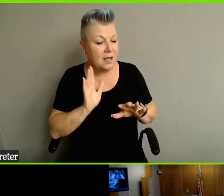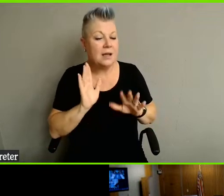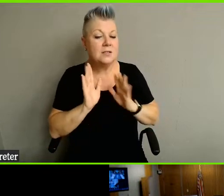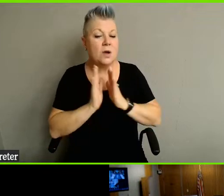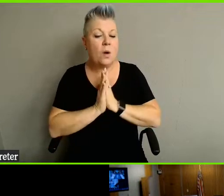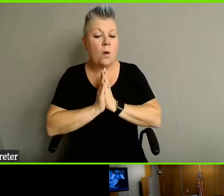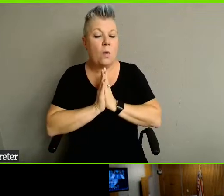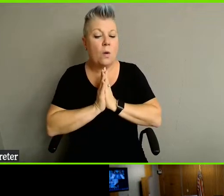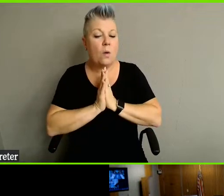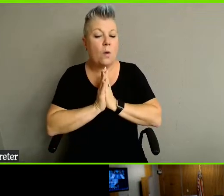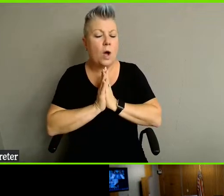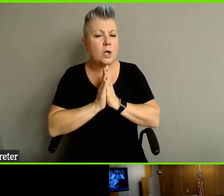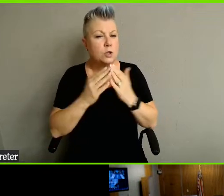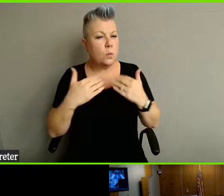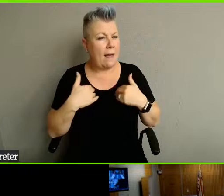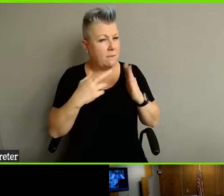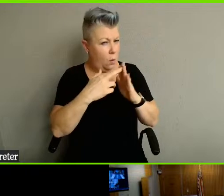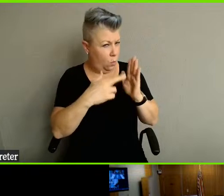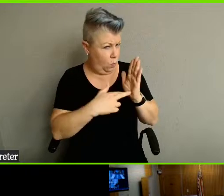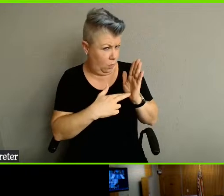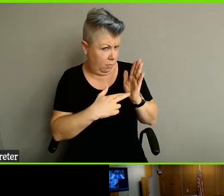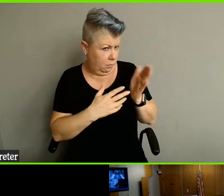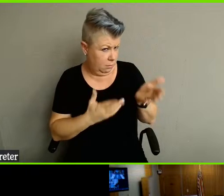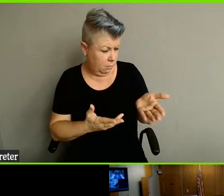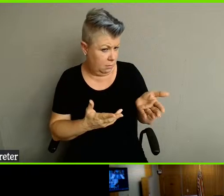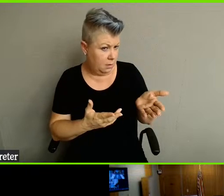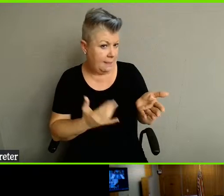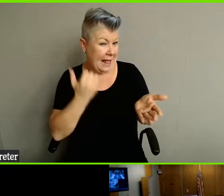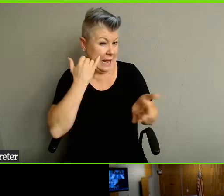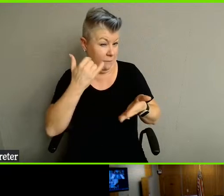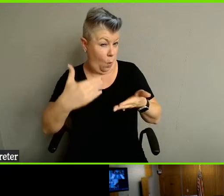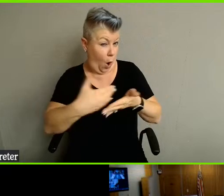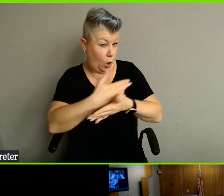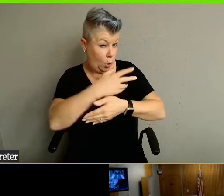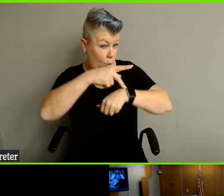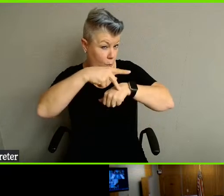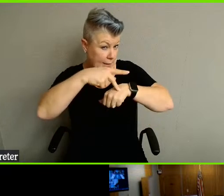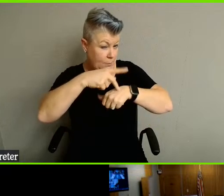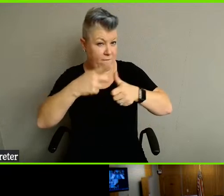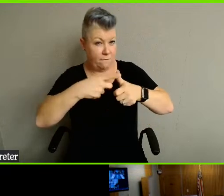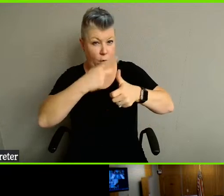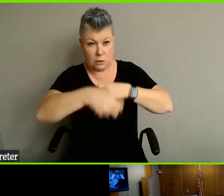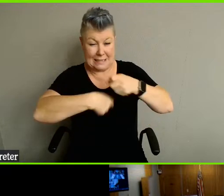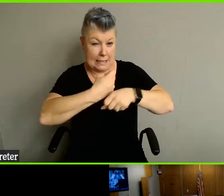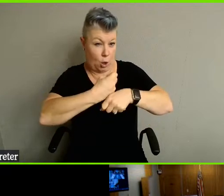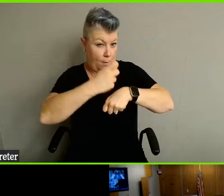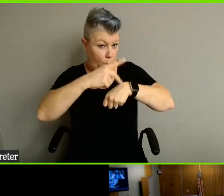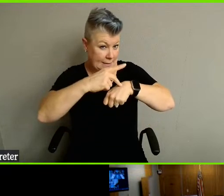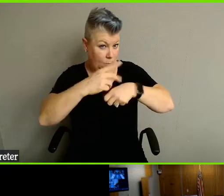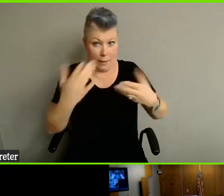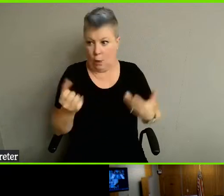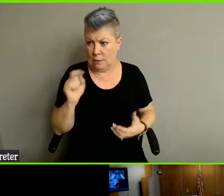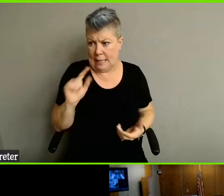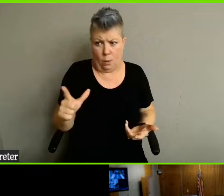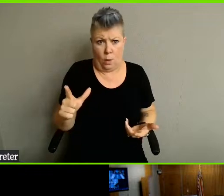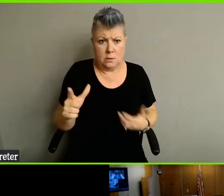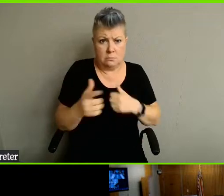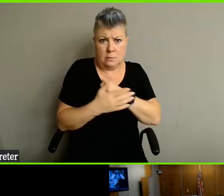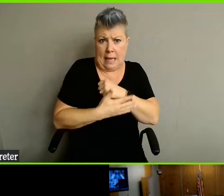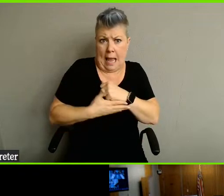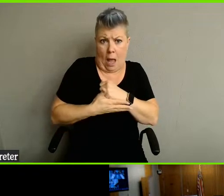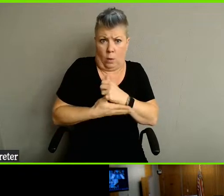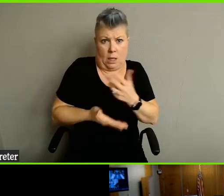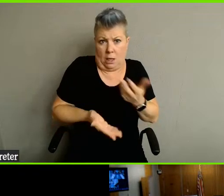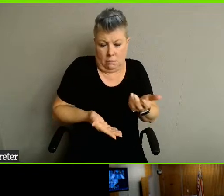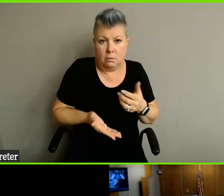Is there a rule by any chance that if you're a new principal, like if it's your first year being a principal in St. Louis, that